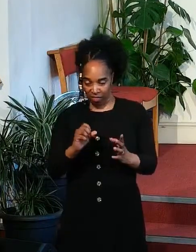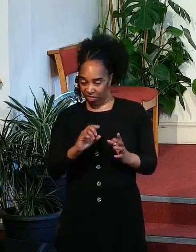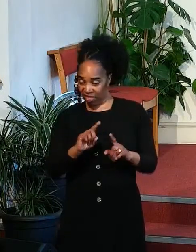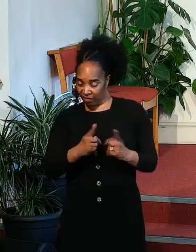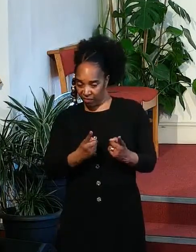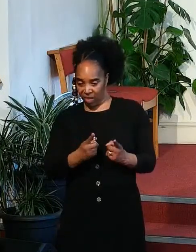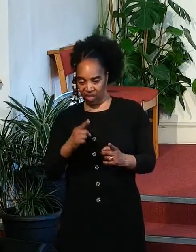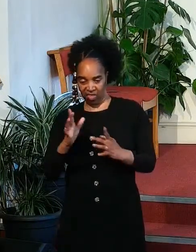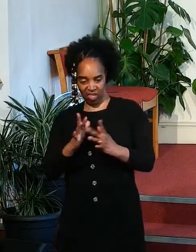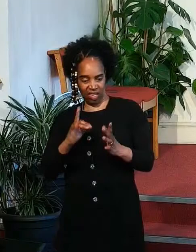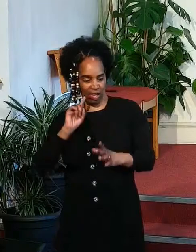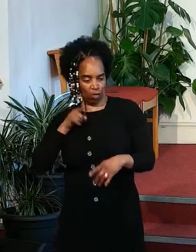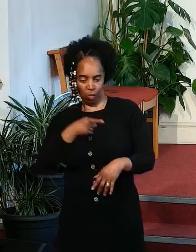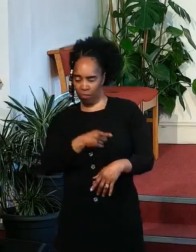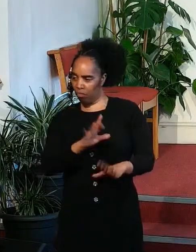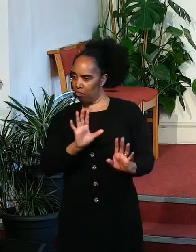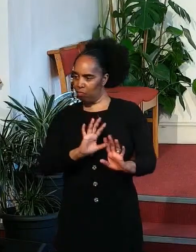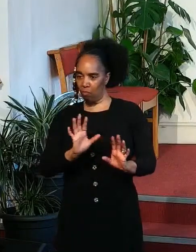neither should we.